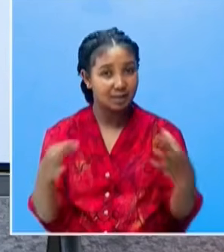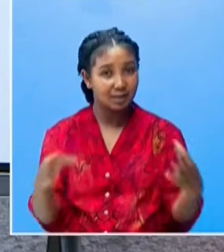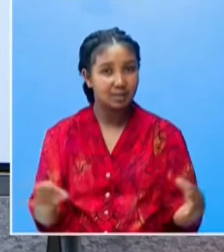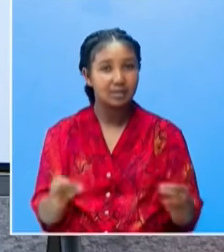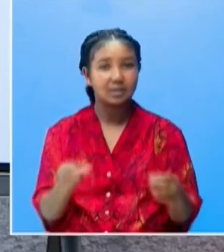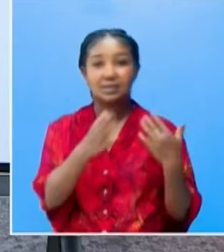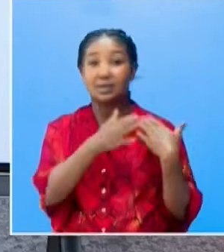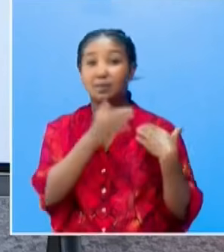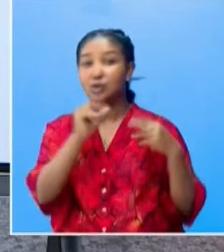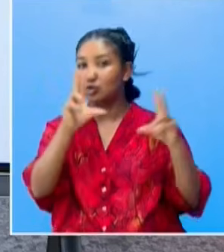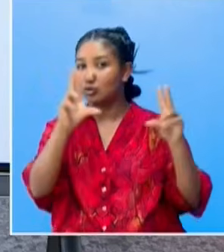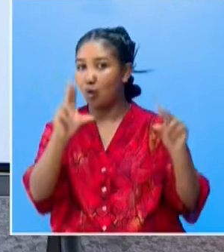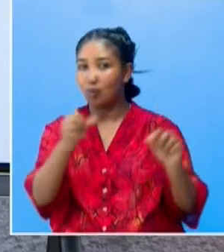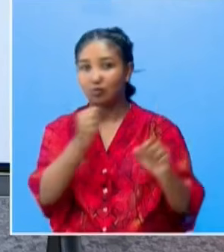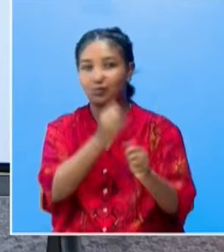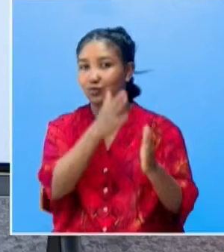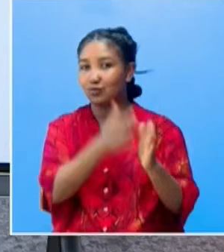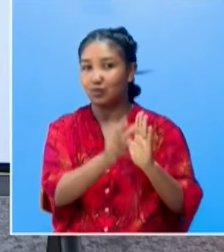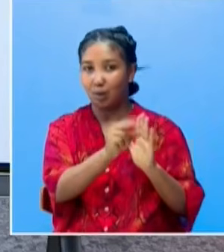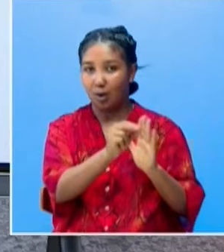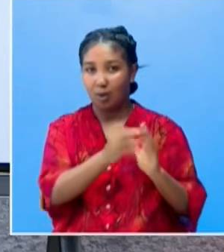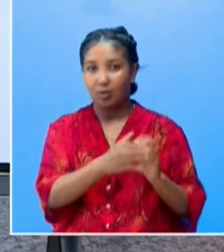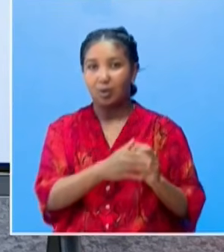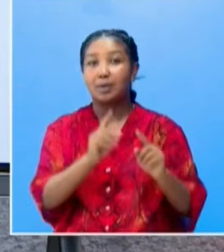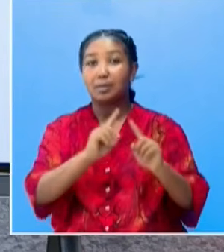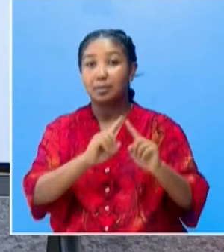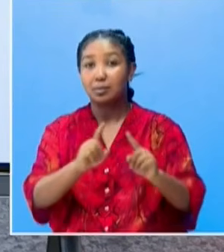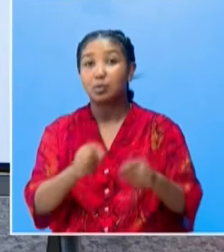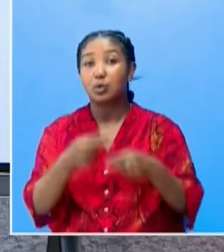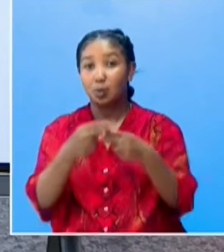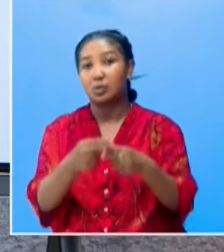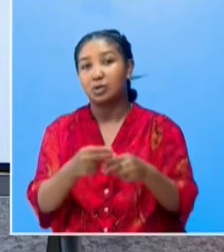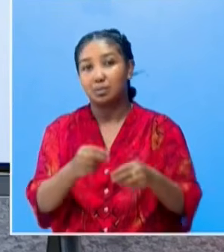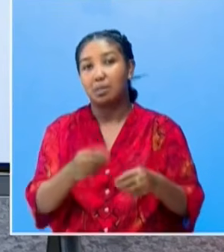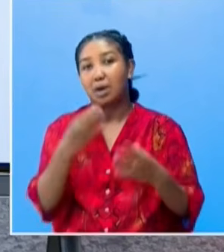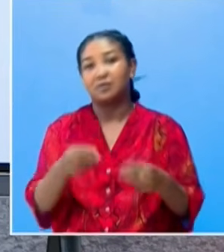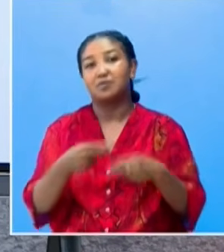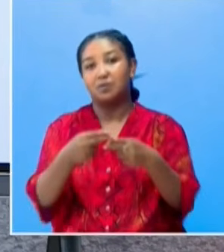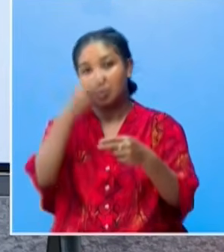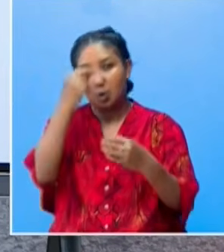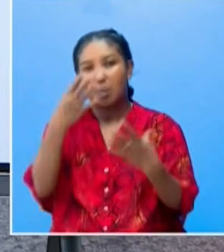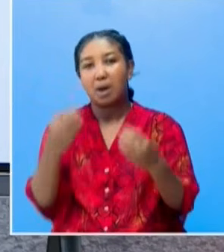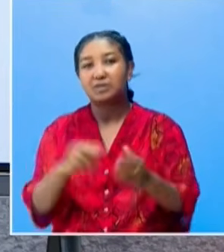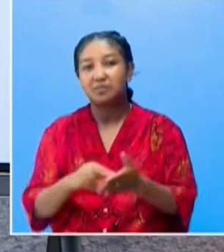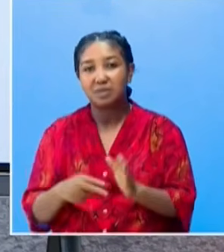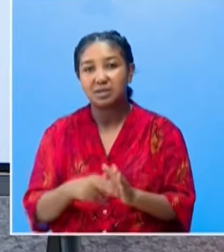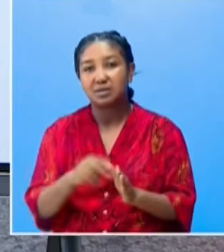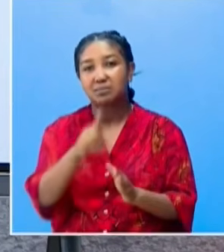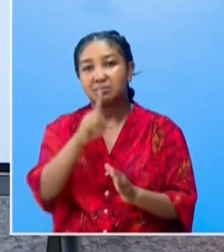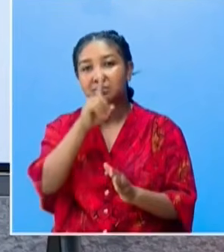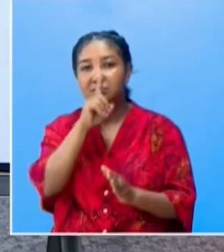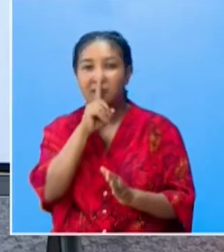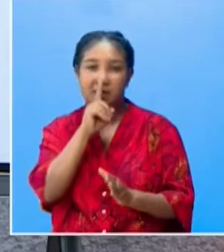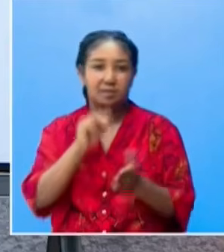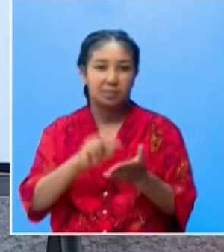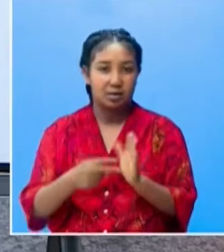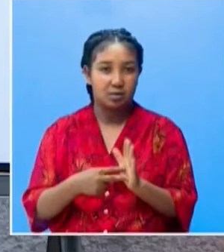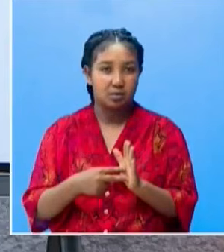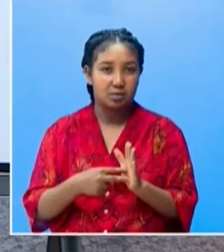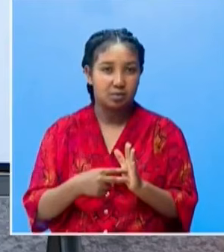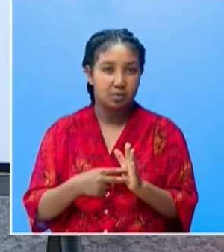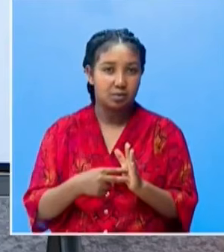the subject is not the doer of the action. That's why we call it passive, because passive means somebody who is silent,